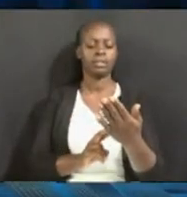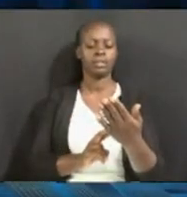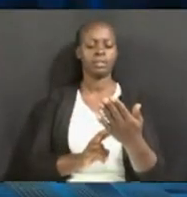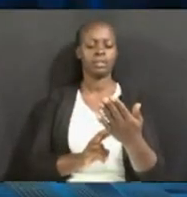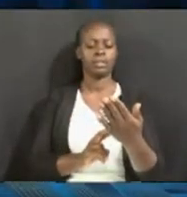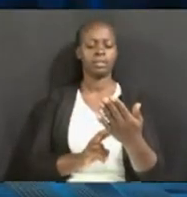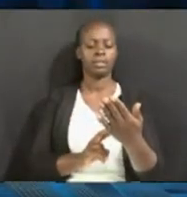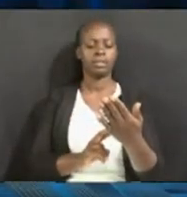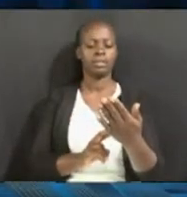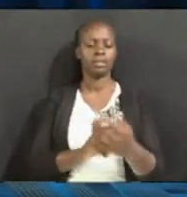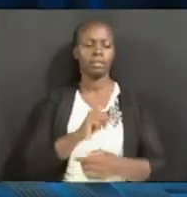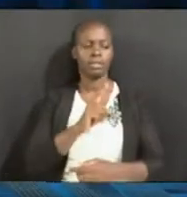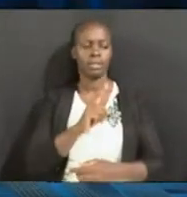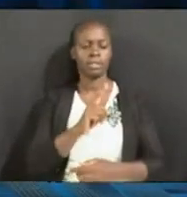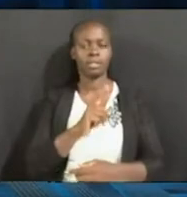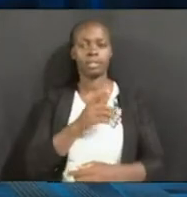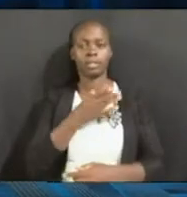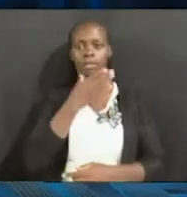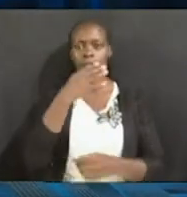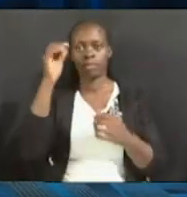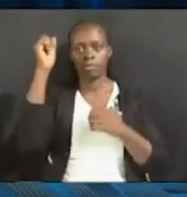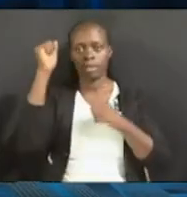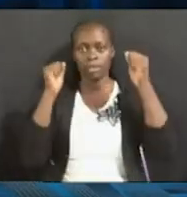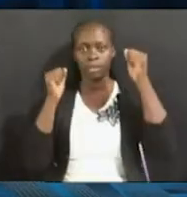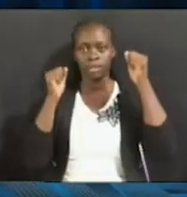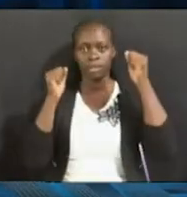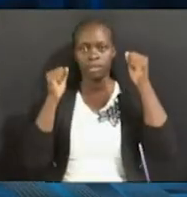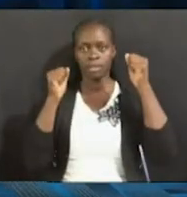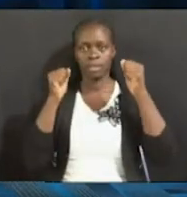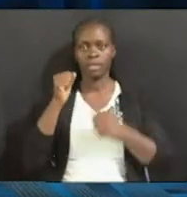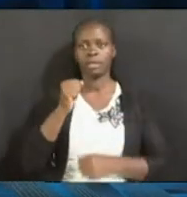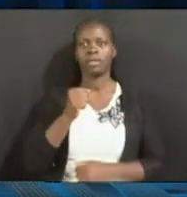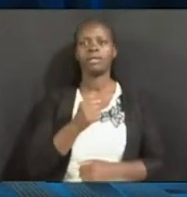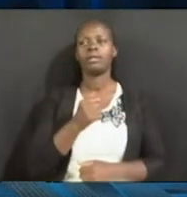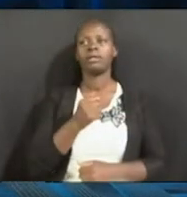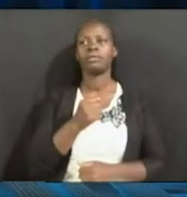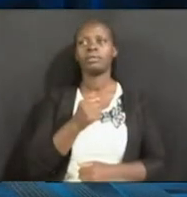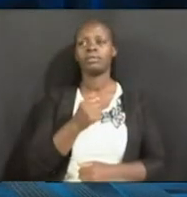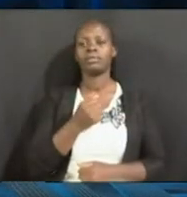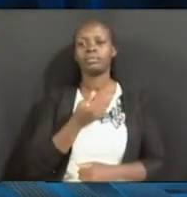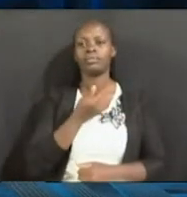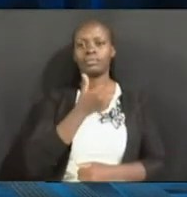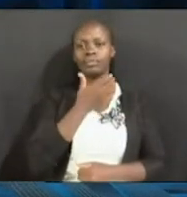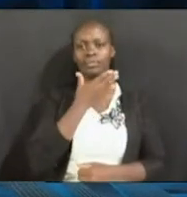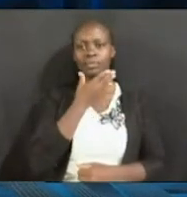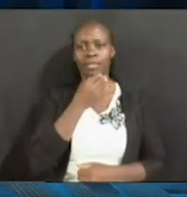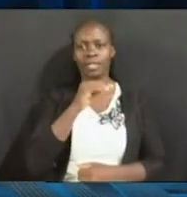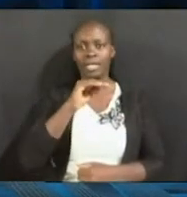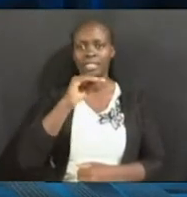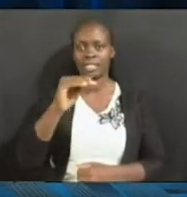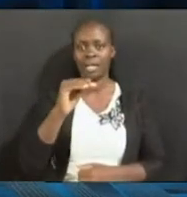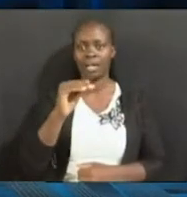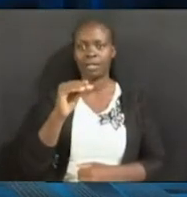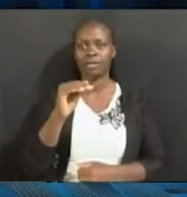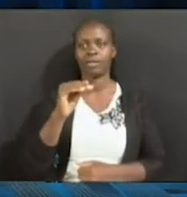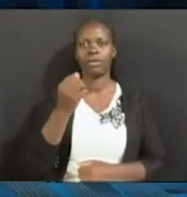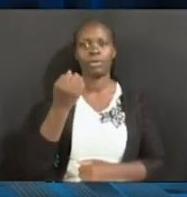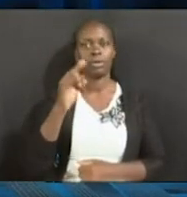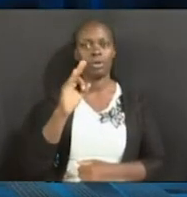"Here lies Shamgar, the son of Anath, a man who has died